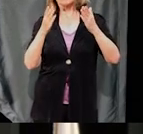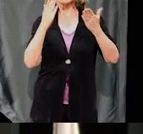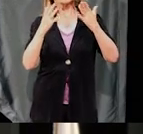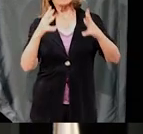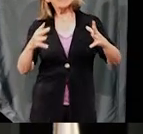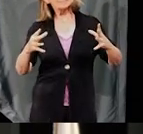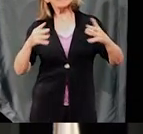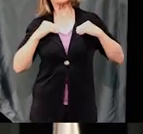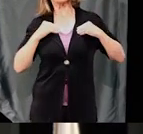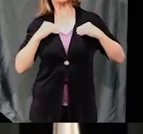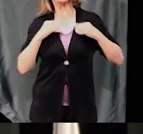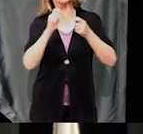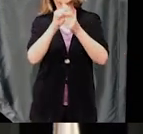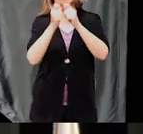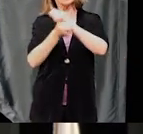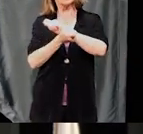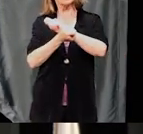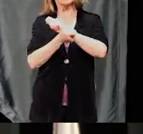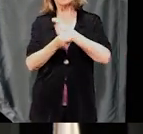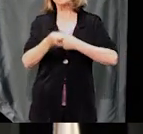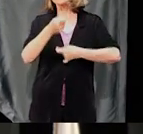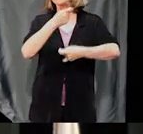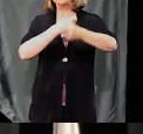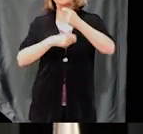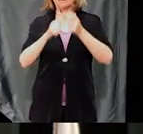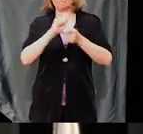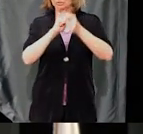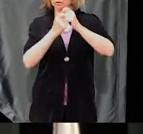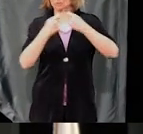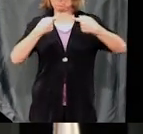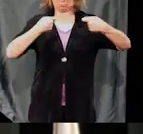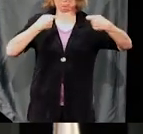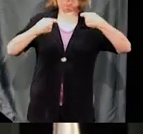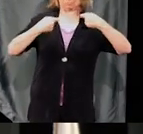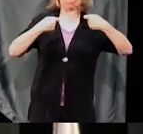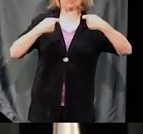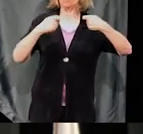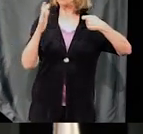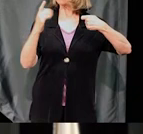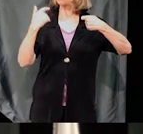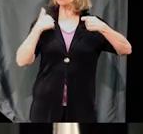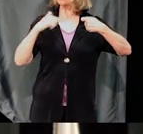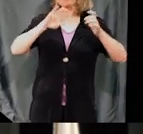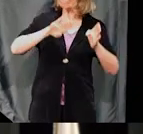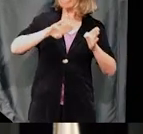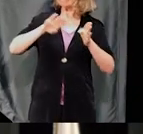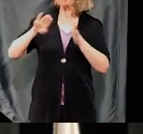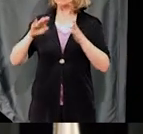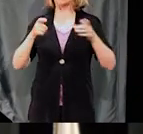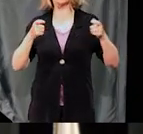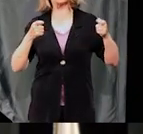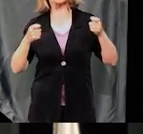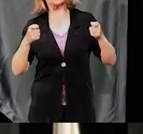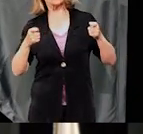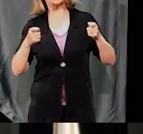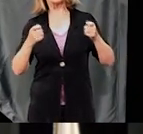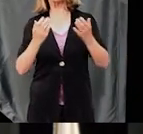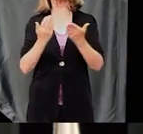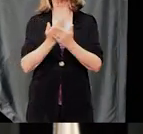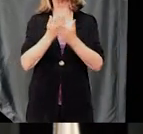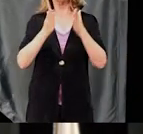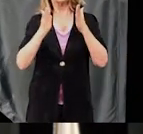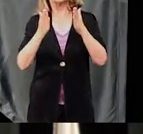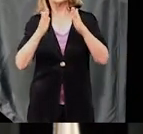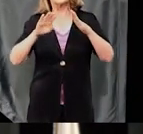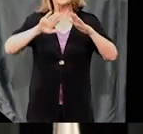change? Rather than letting change define us and our path, we take control. We clear a new path for ourselves,